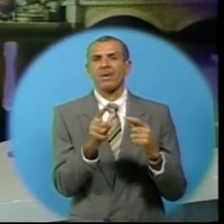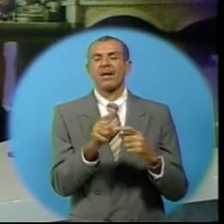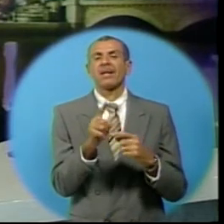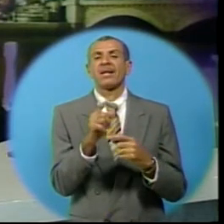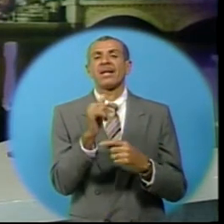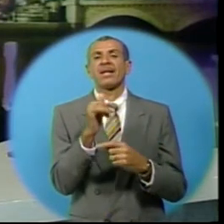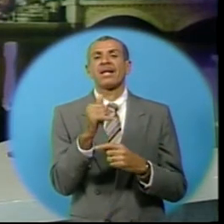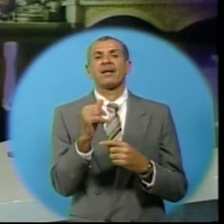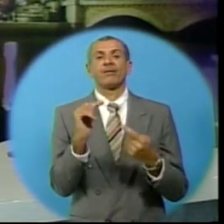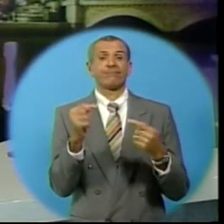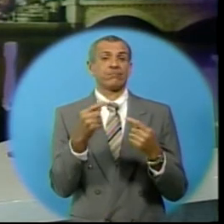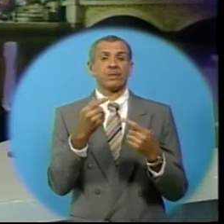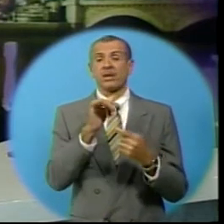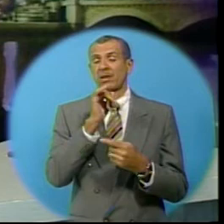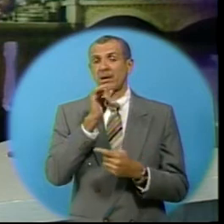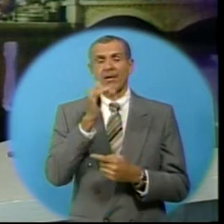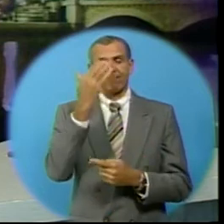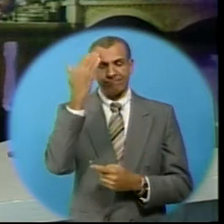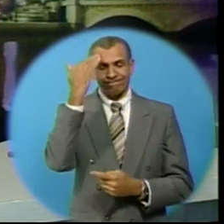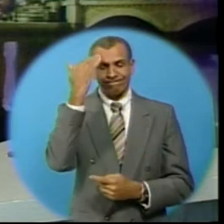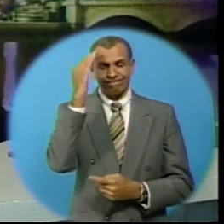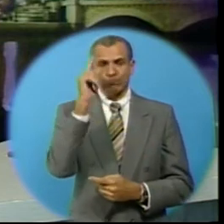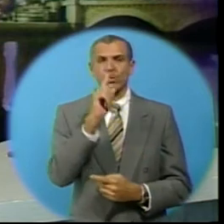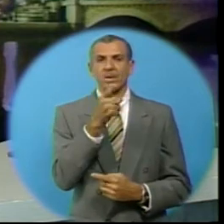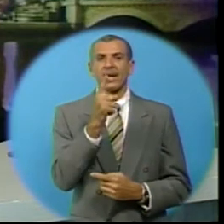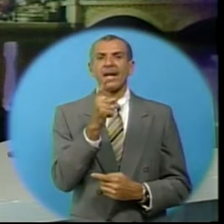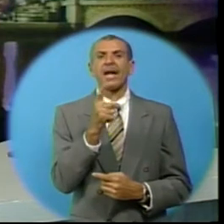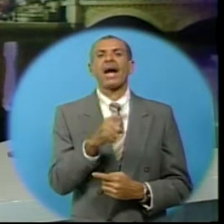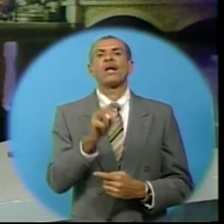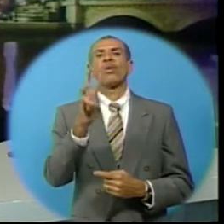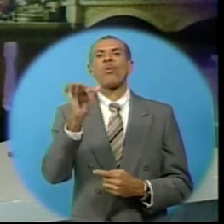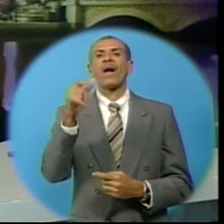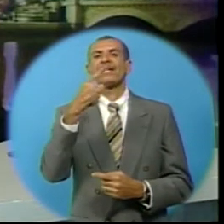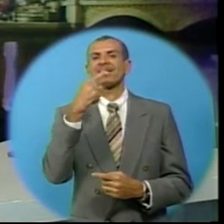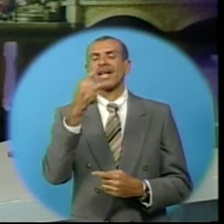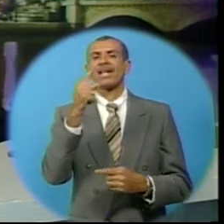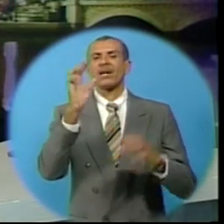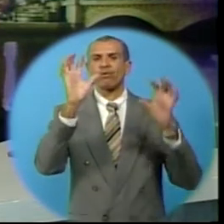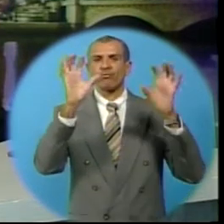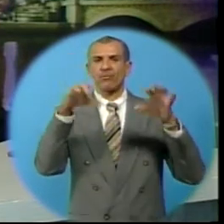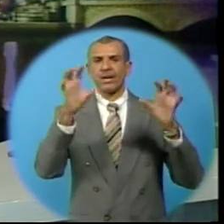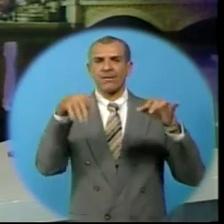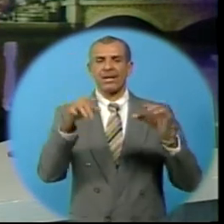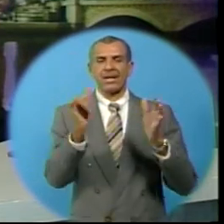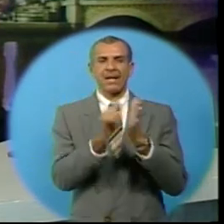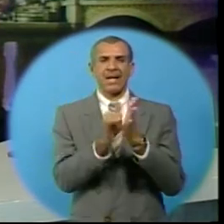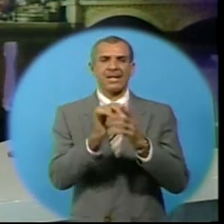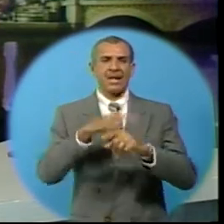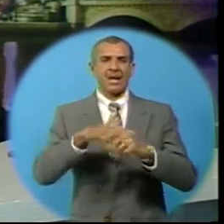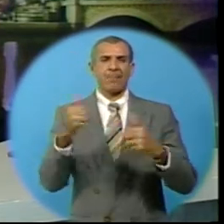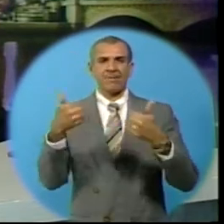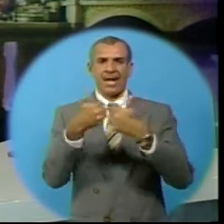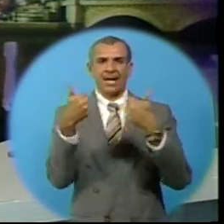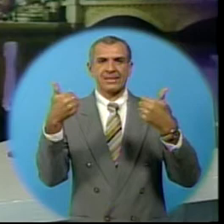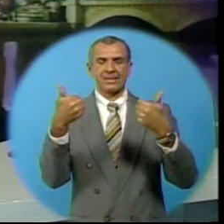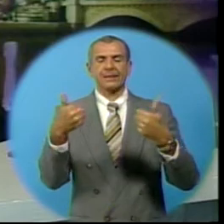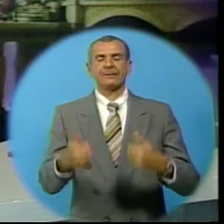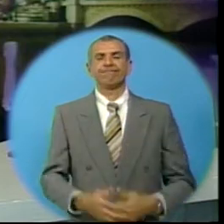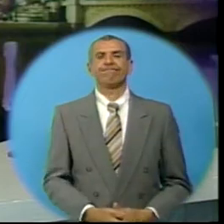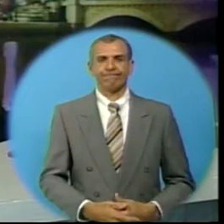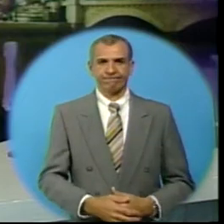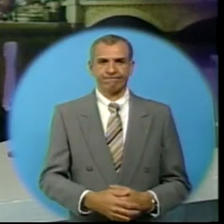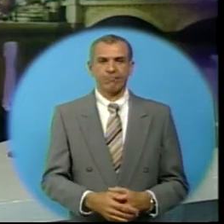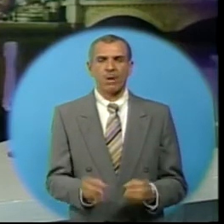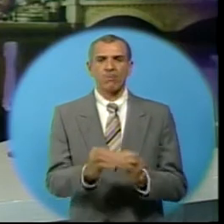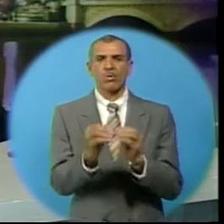extent of the injuries are still to be determined. ASP Welch says it was rainy at the time of that accident.